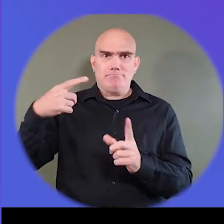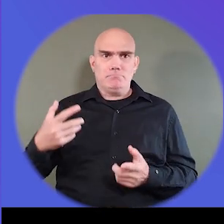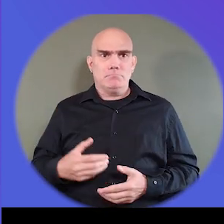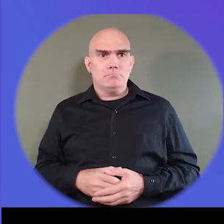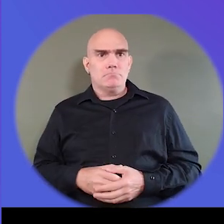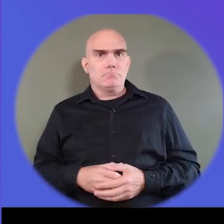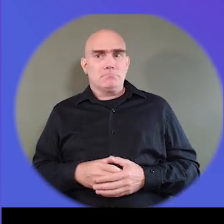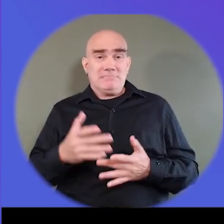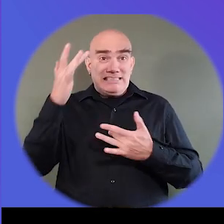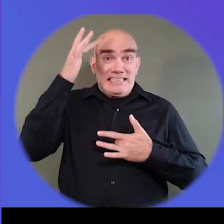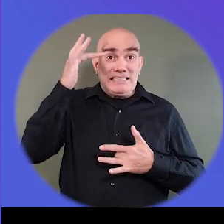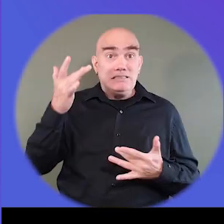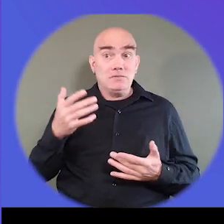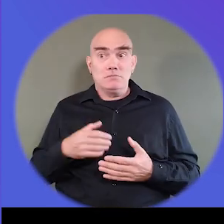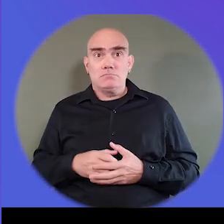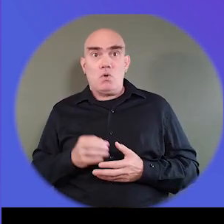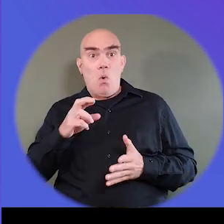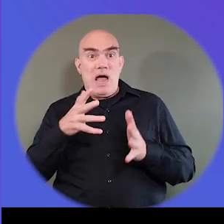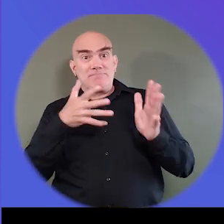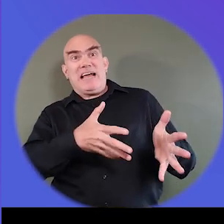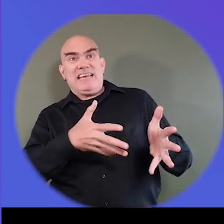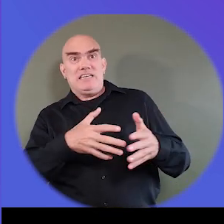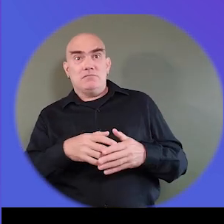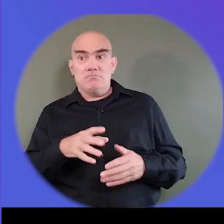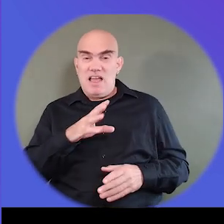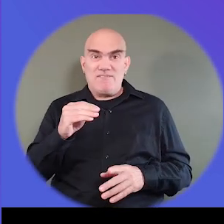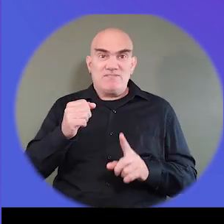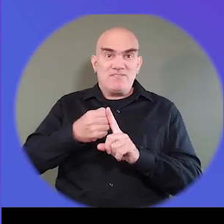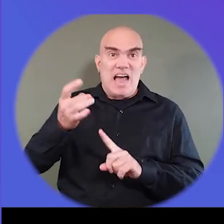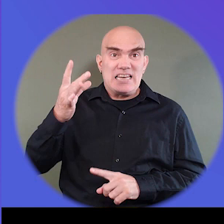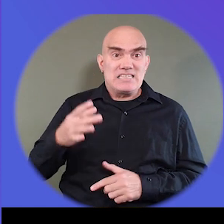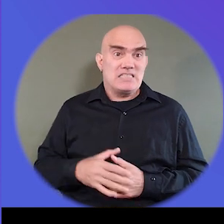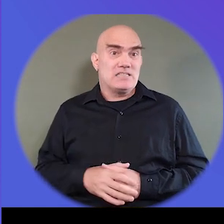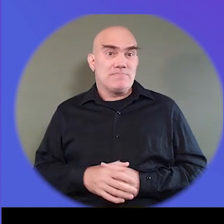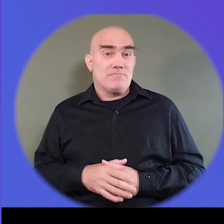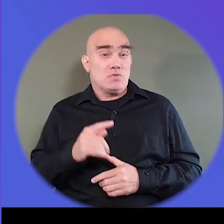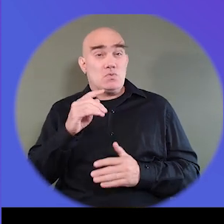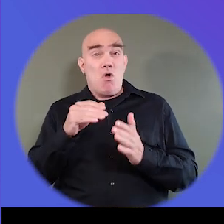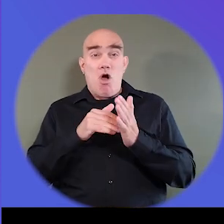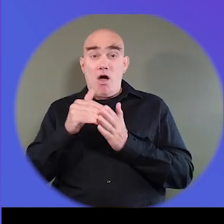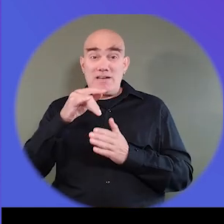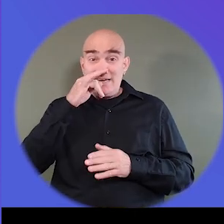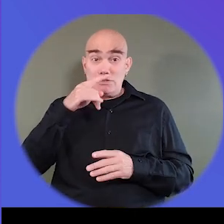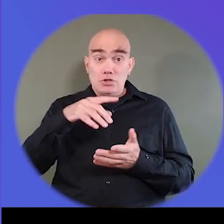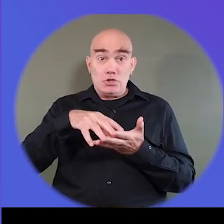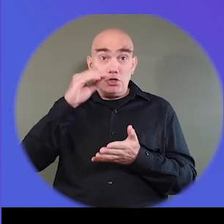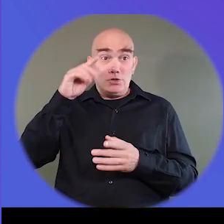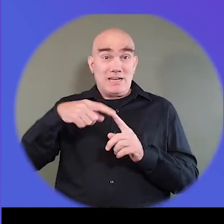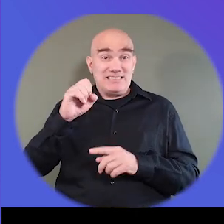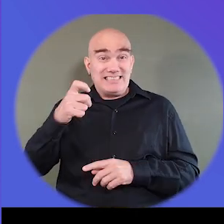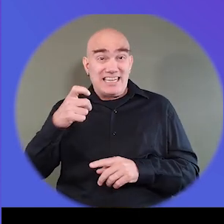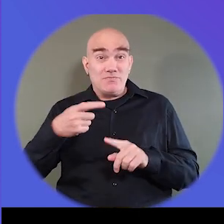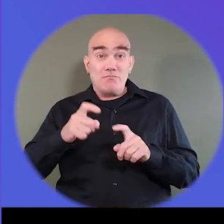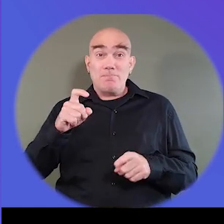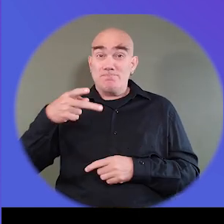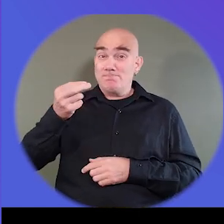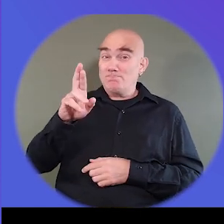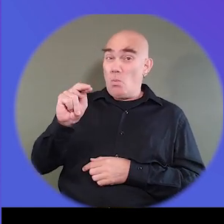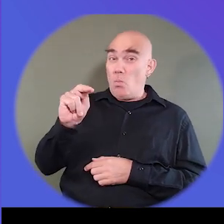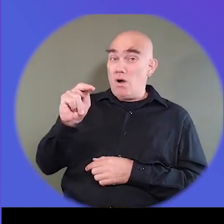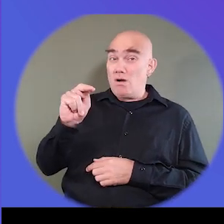pregnancy, disease, abandonment, and violence. Too often, kids learn about sex from